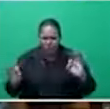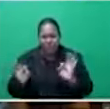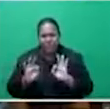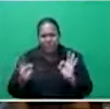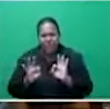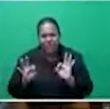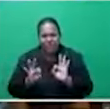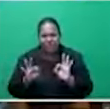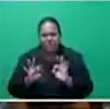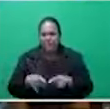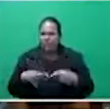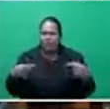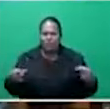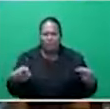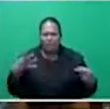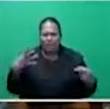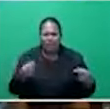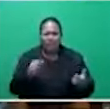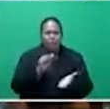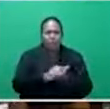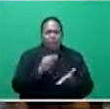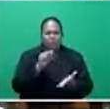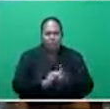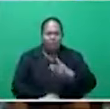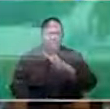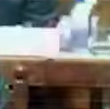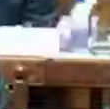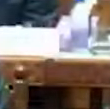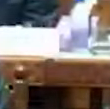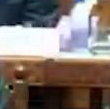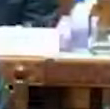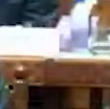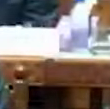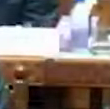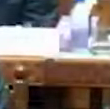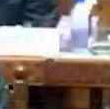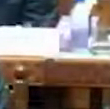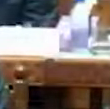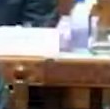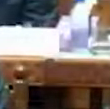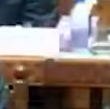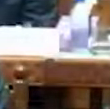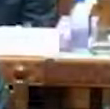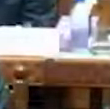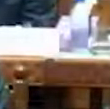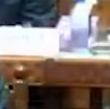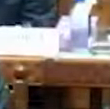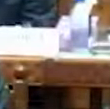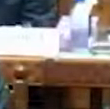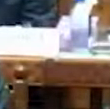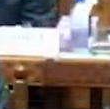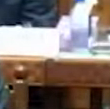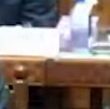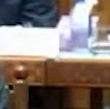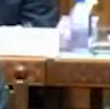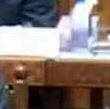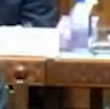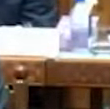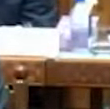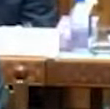to ask questions that have a basis. Mr. Speaker, sir, please, and I've said this continuously, please read, please research, and please